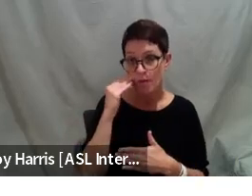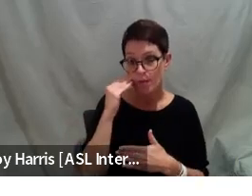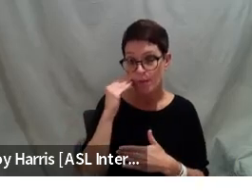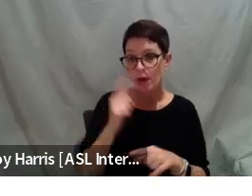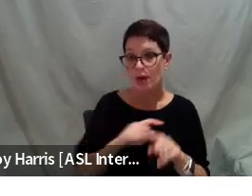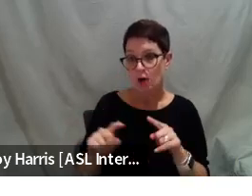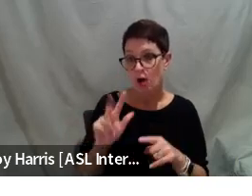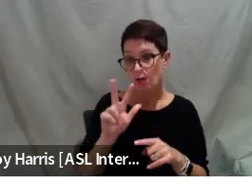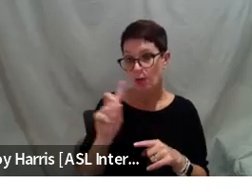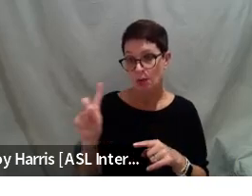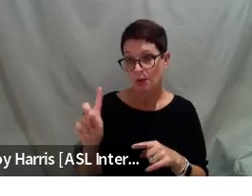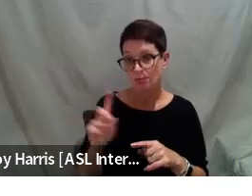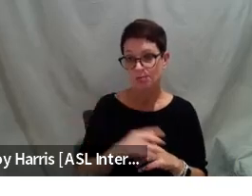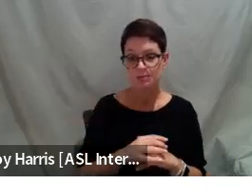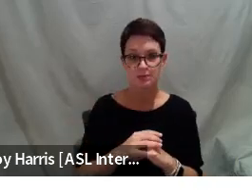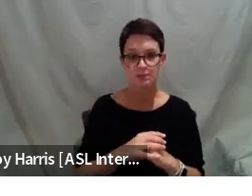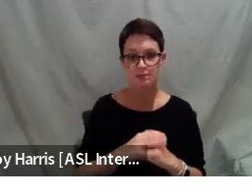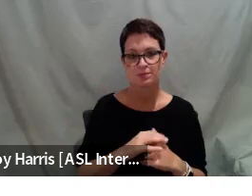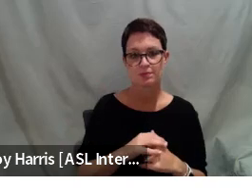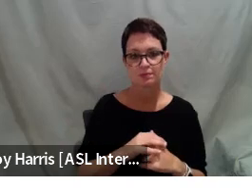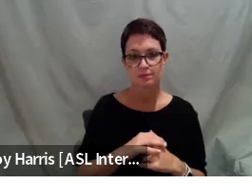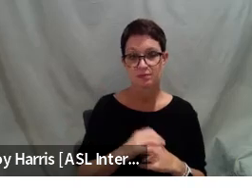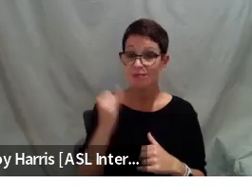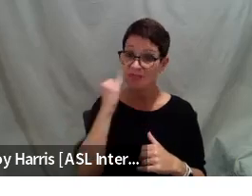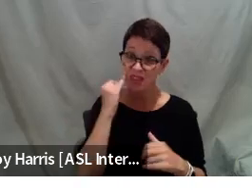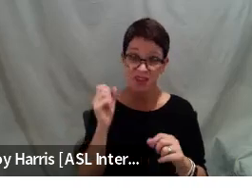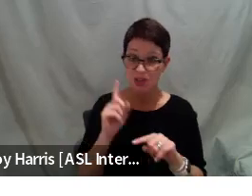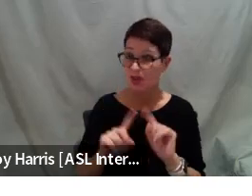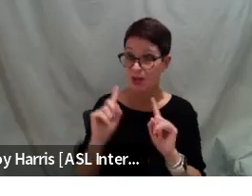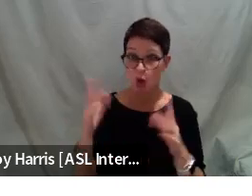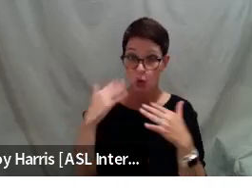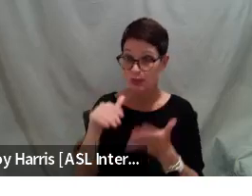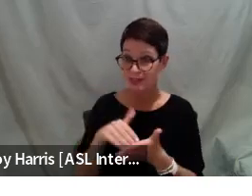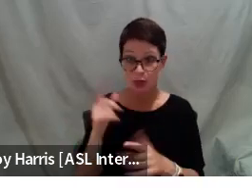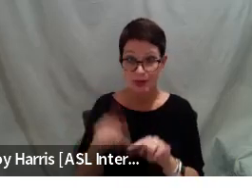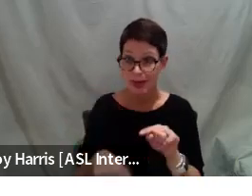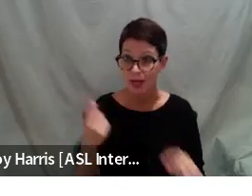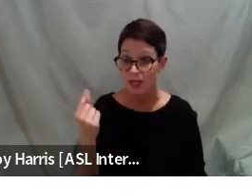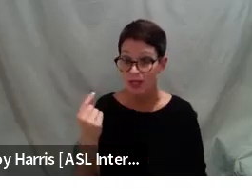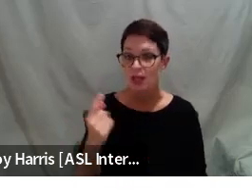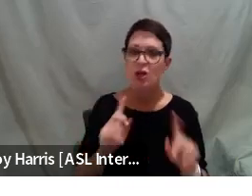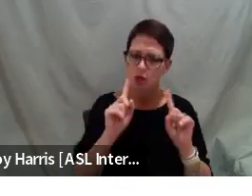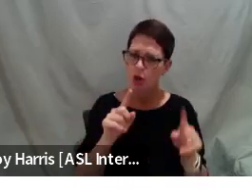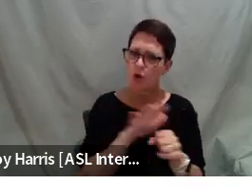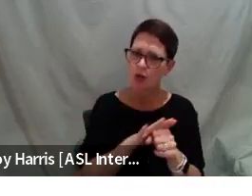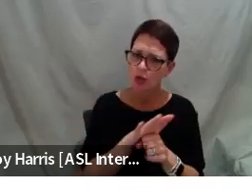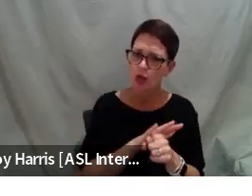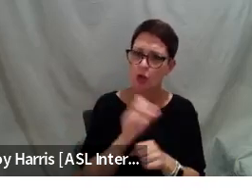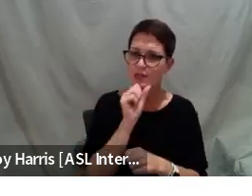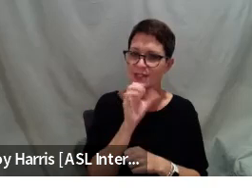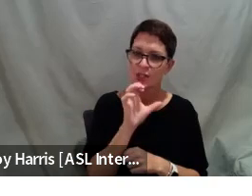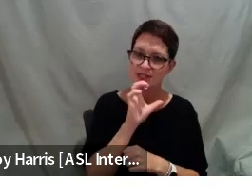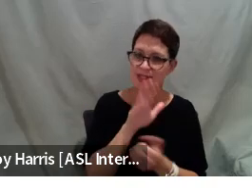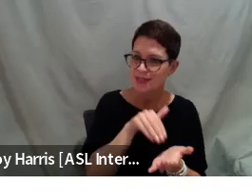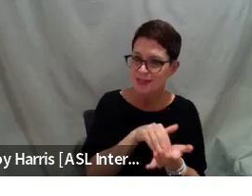call 311. If you can't get to a cooling center, visit your local senior